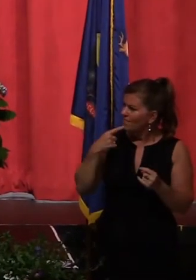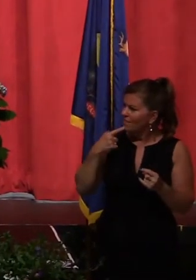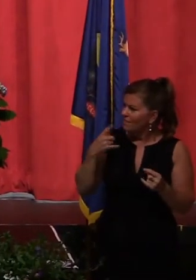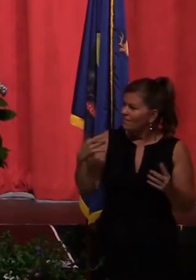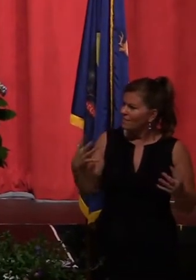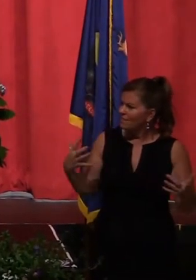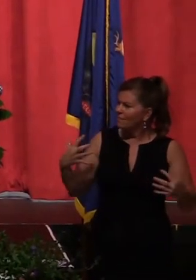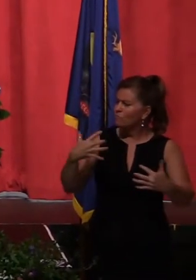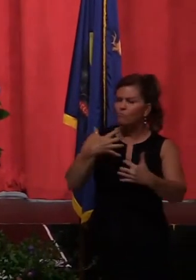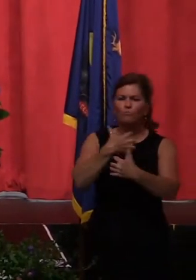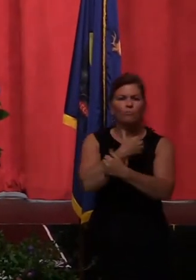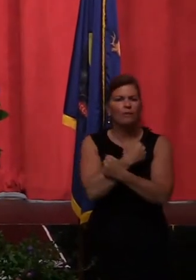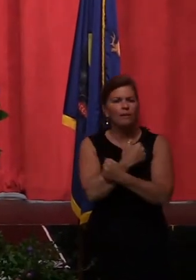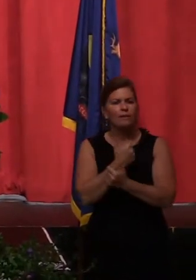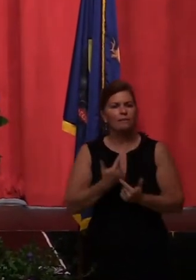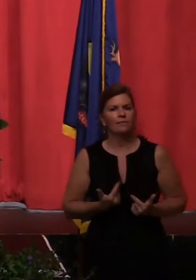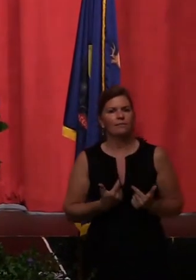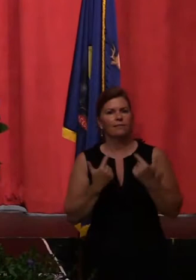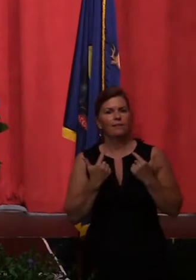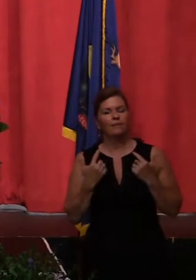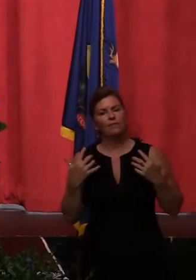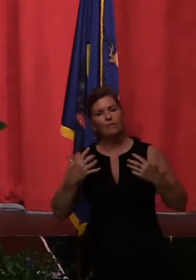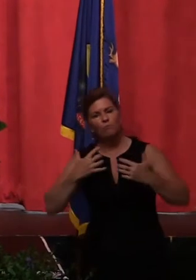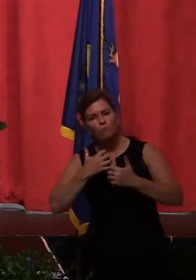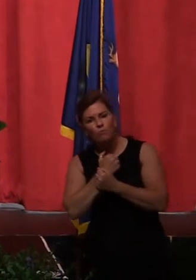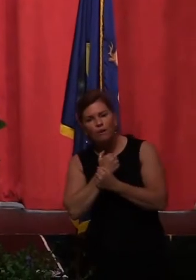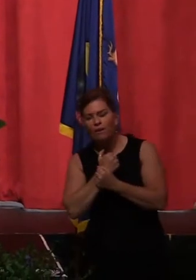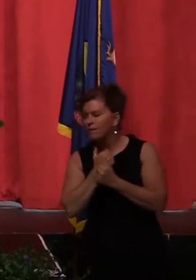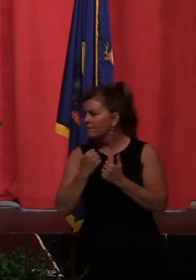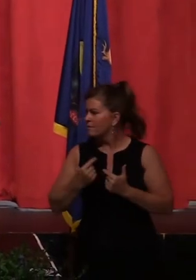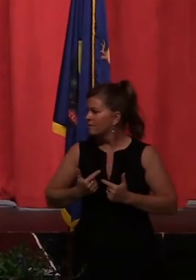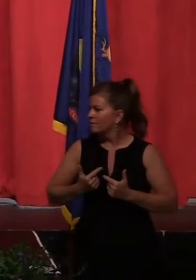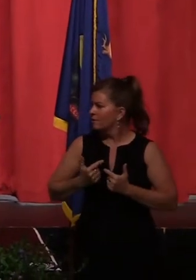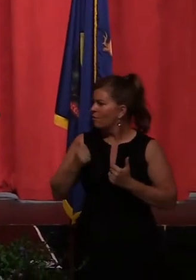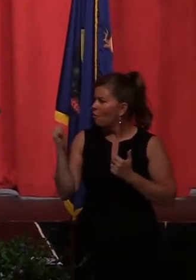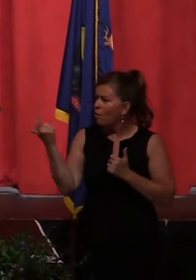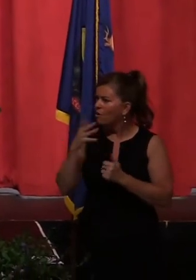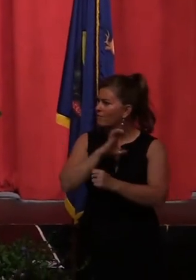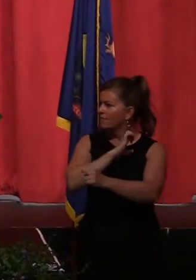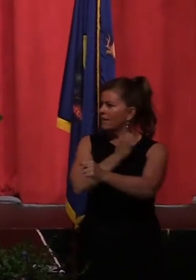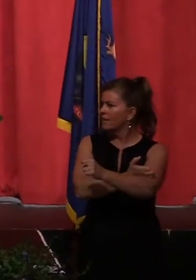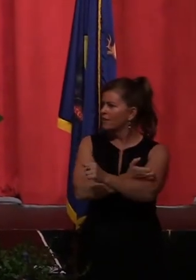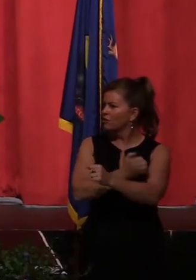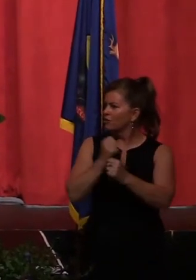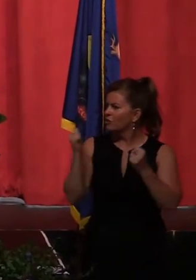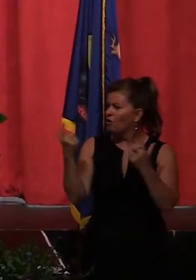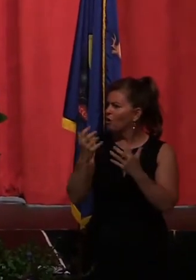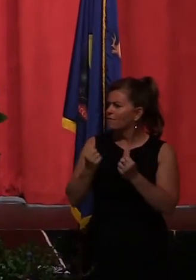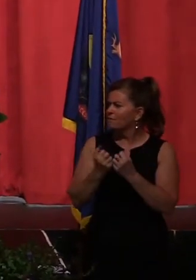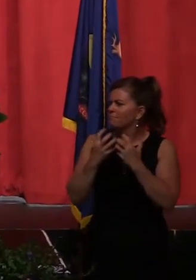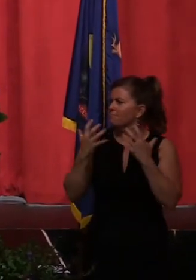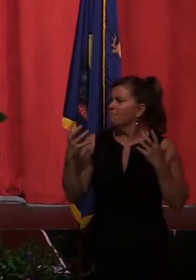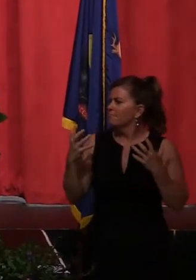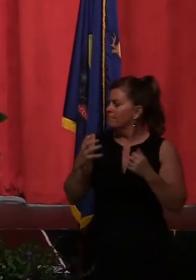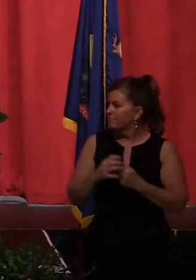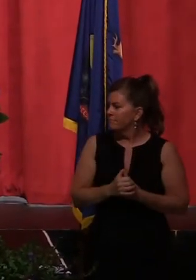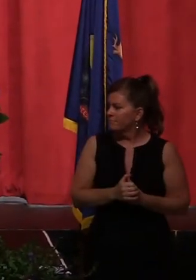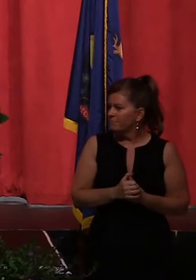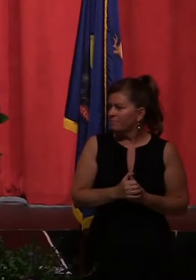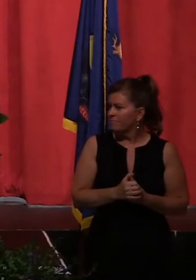life. Embrace it in all of its energy, in all of its abundance, in its